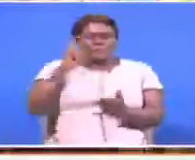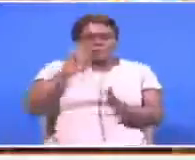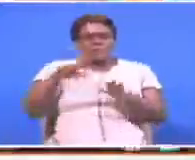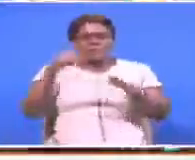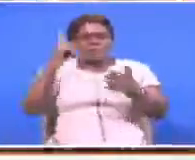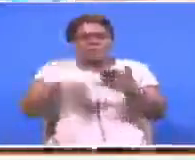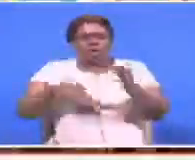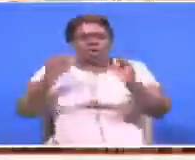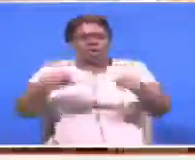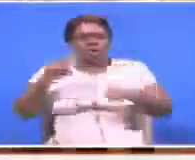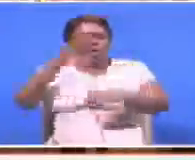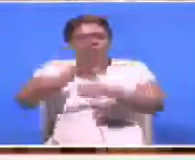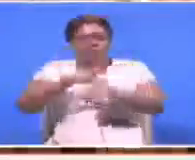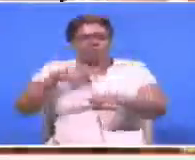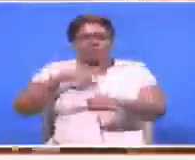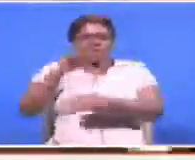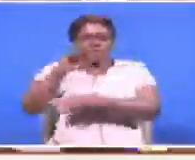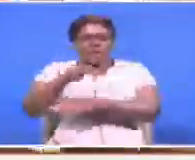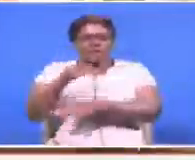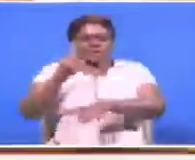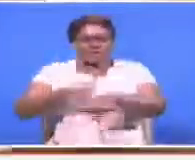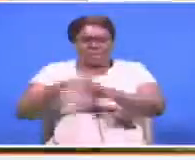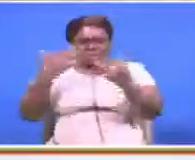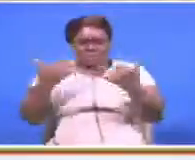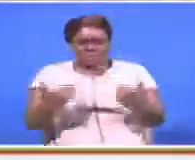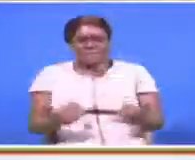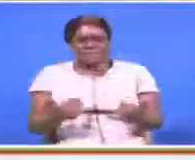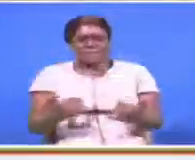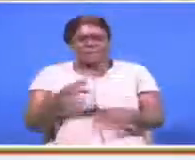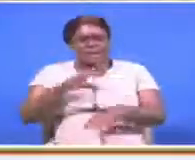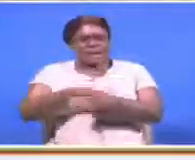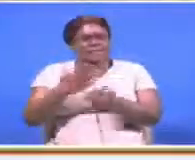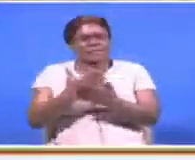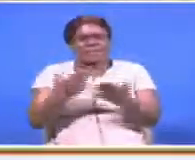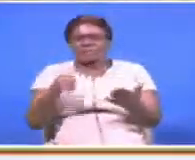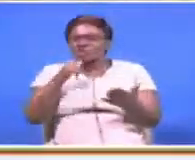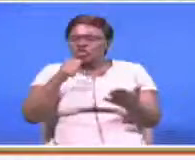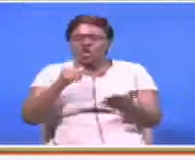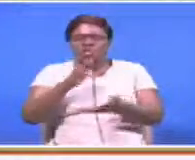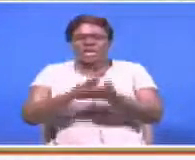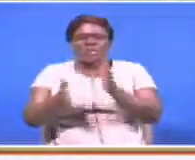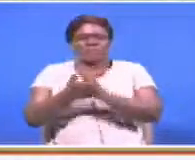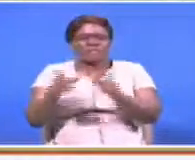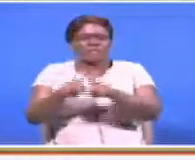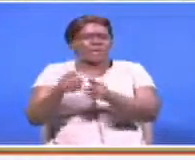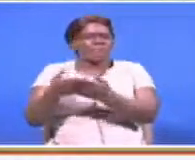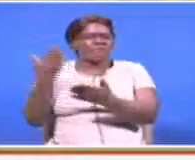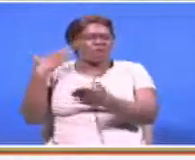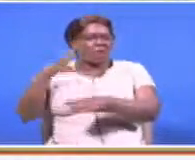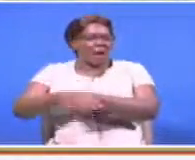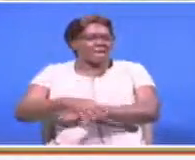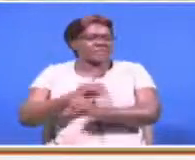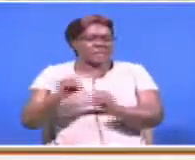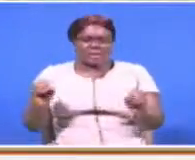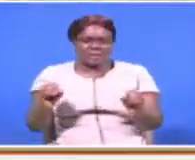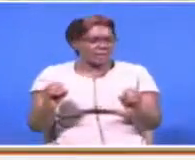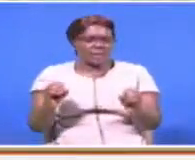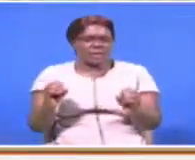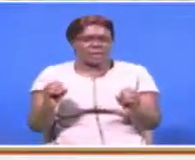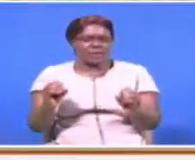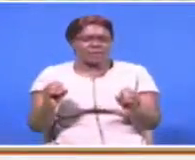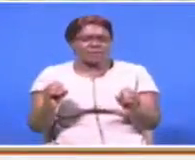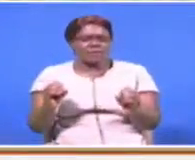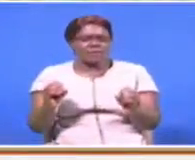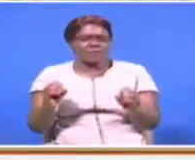season. study something like last season we have take some in my